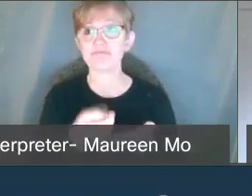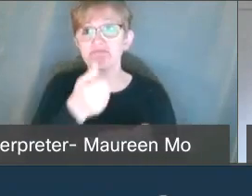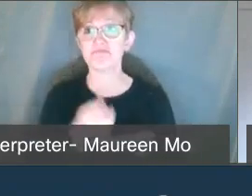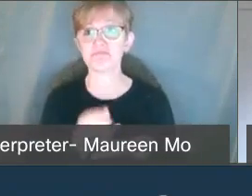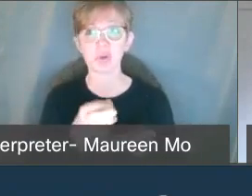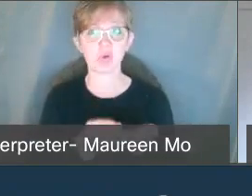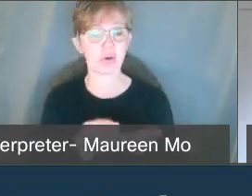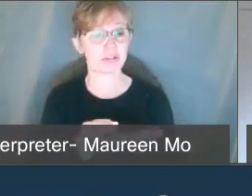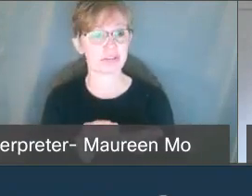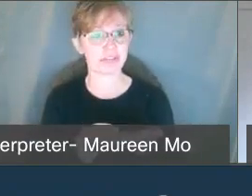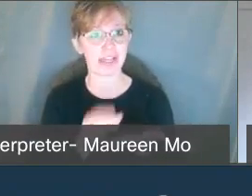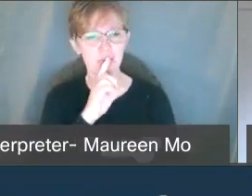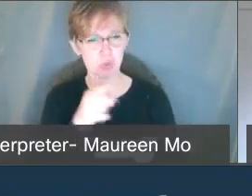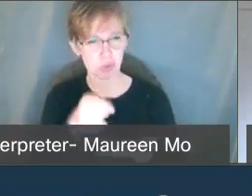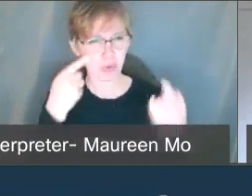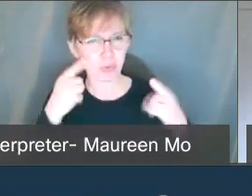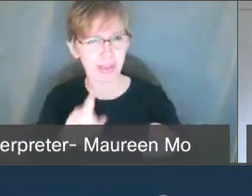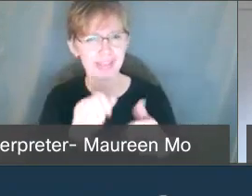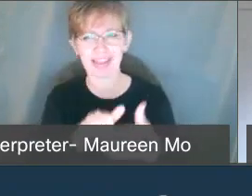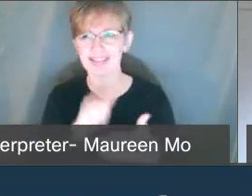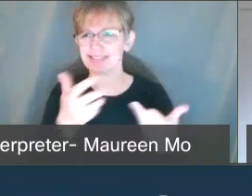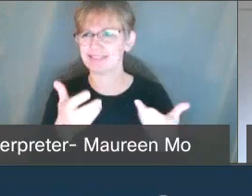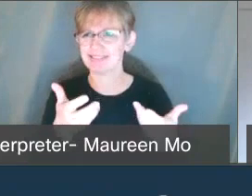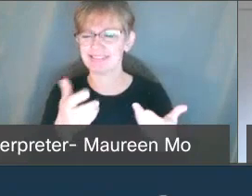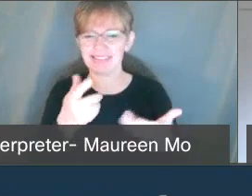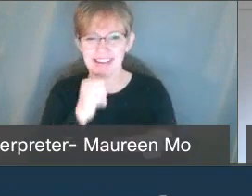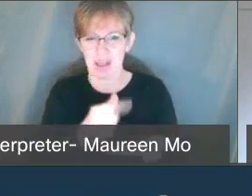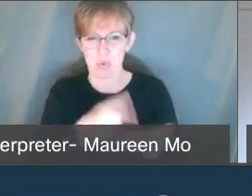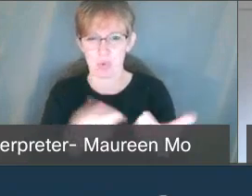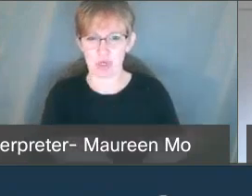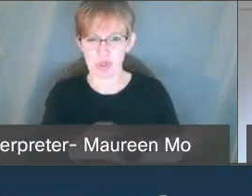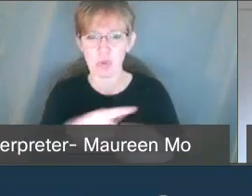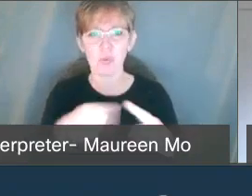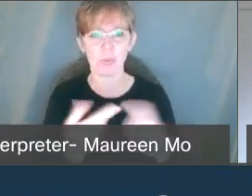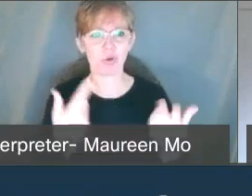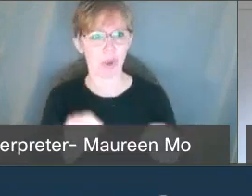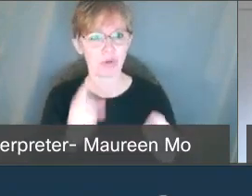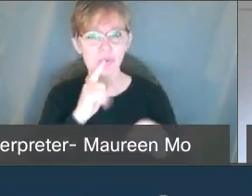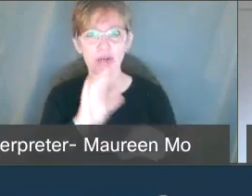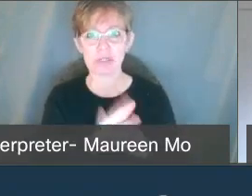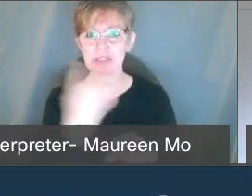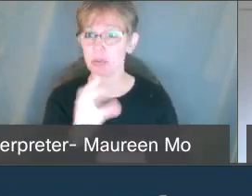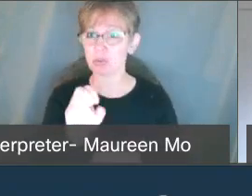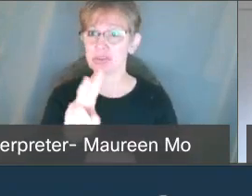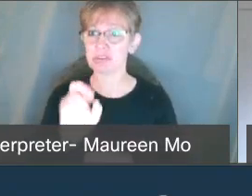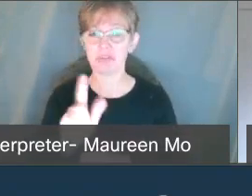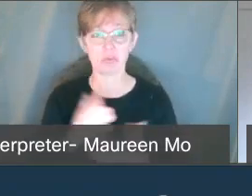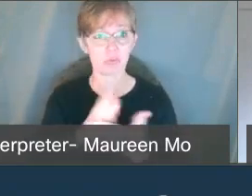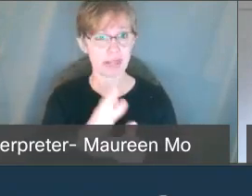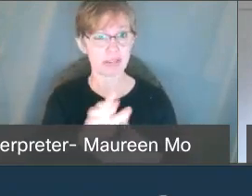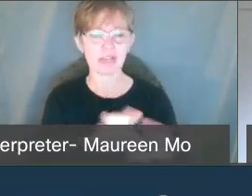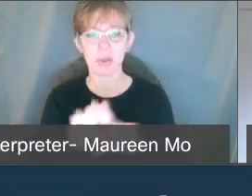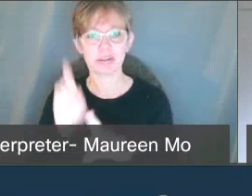very important and meaningful decisions, both for an individual's civil rights, but also in terms of public